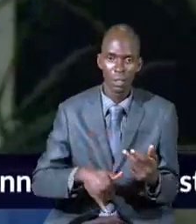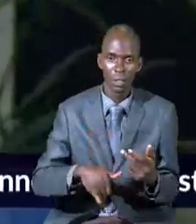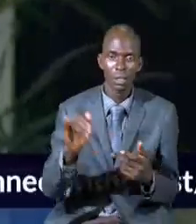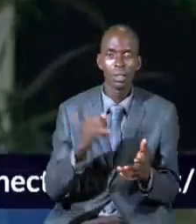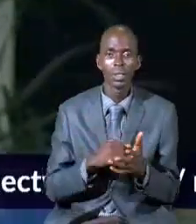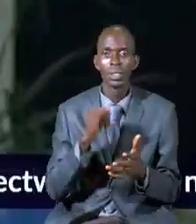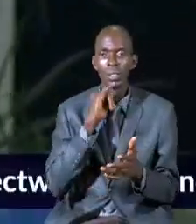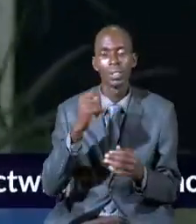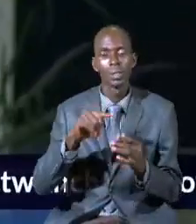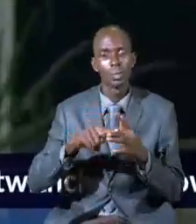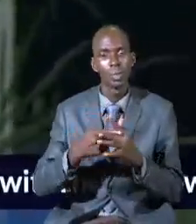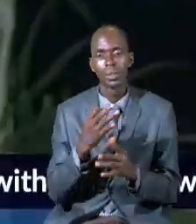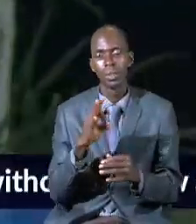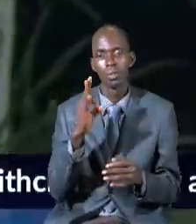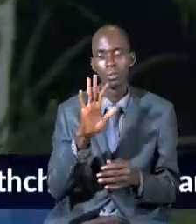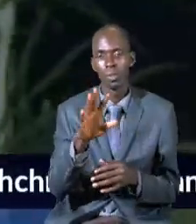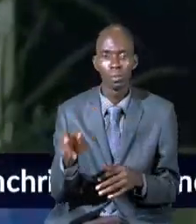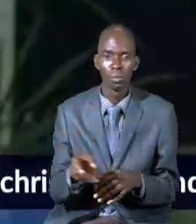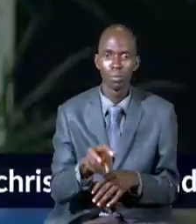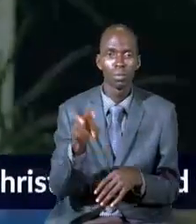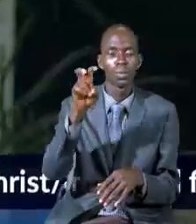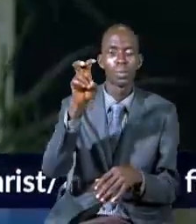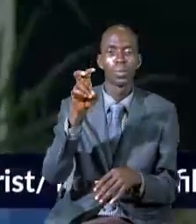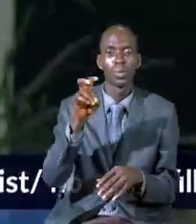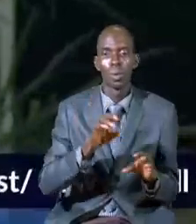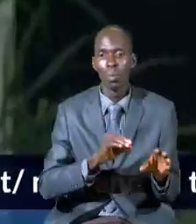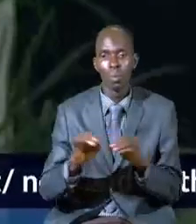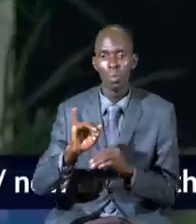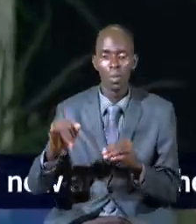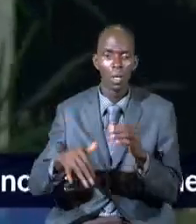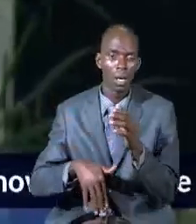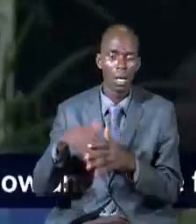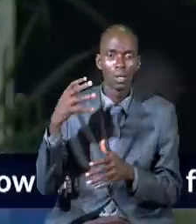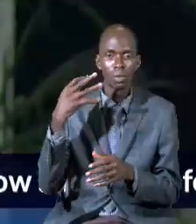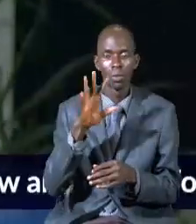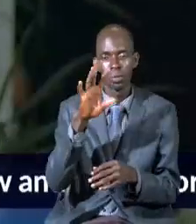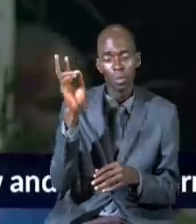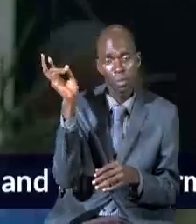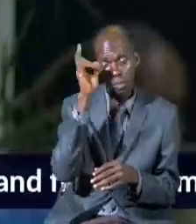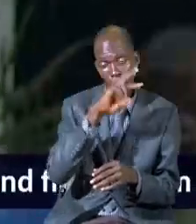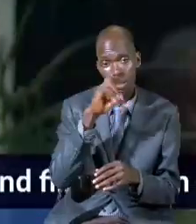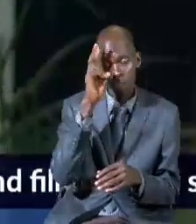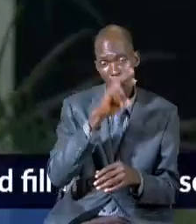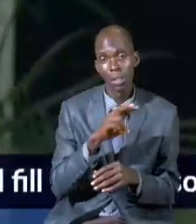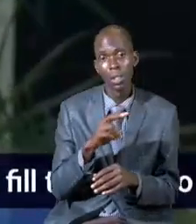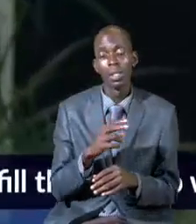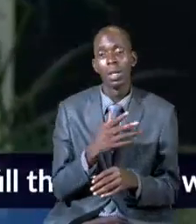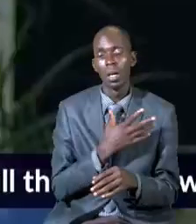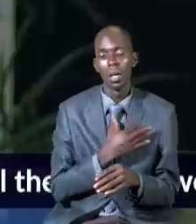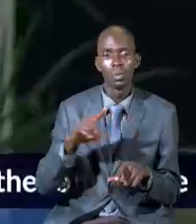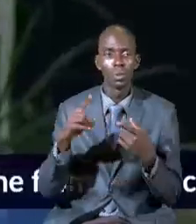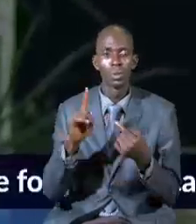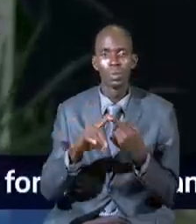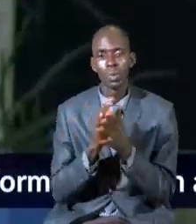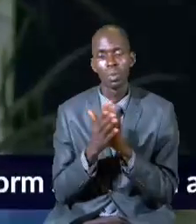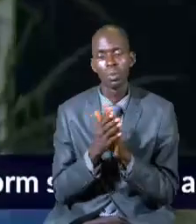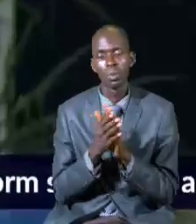journey. Moving out of mediocrity and getting into the mastery of life.